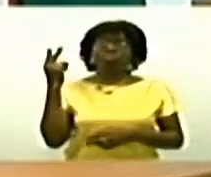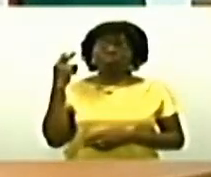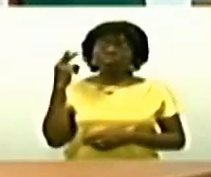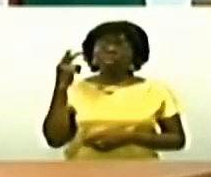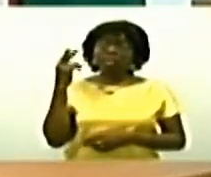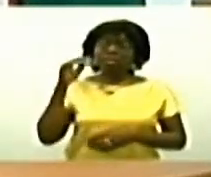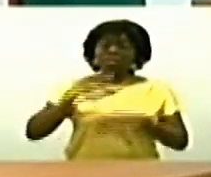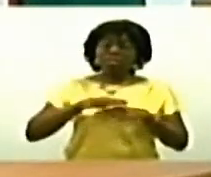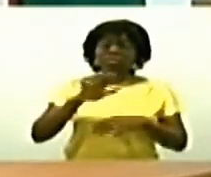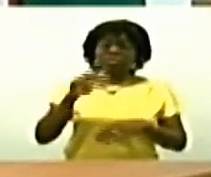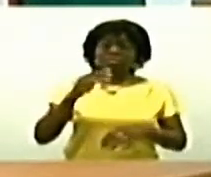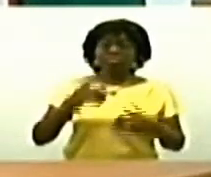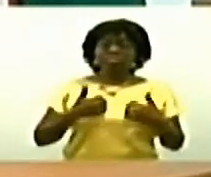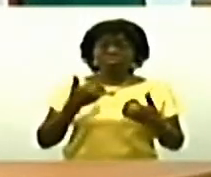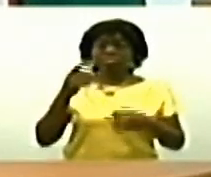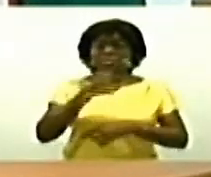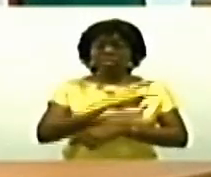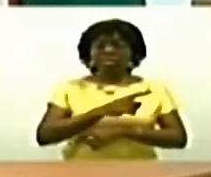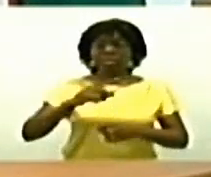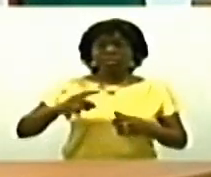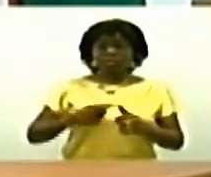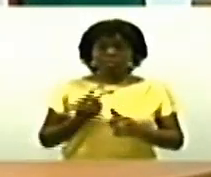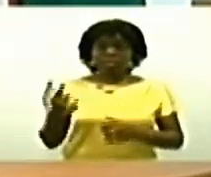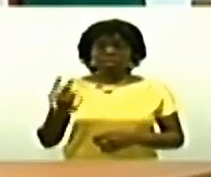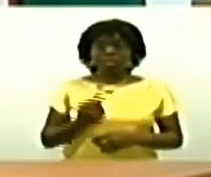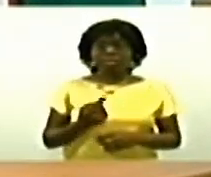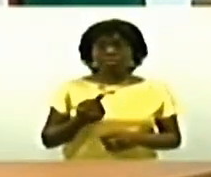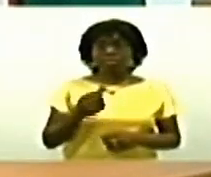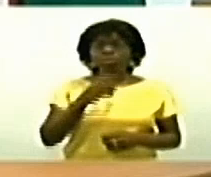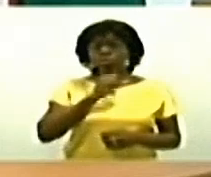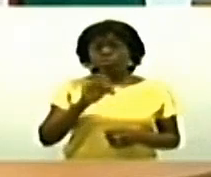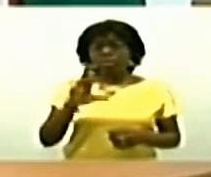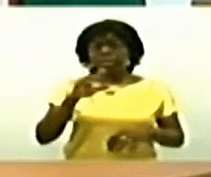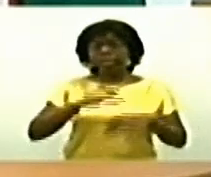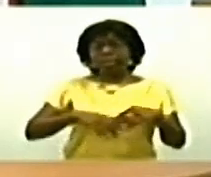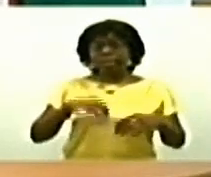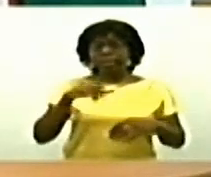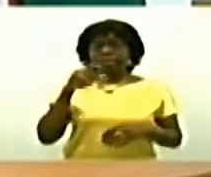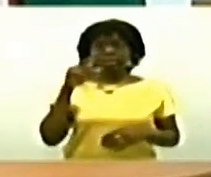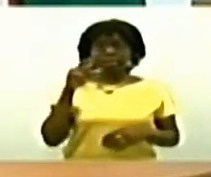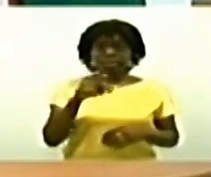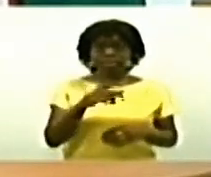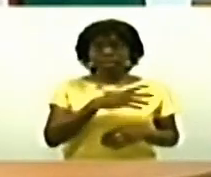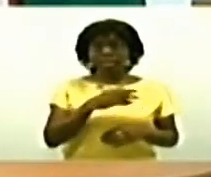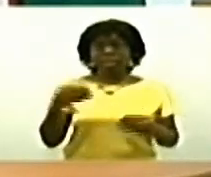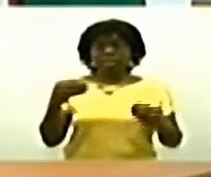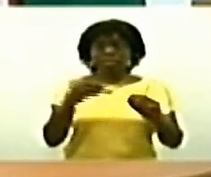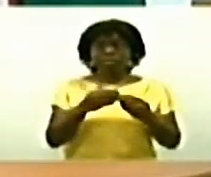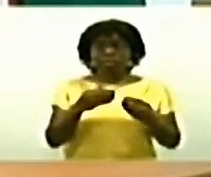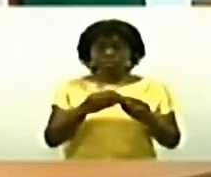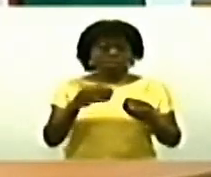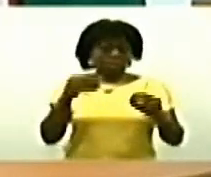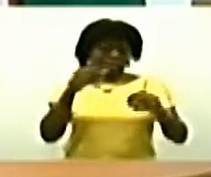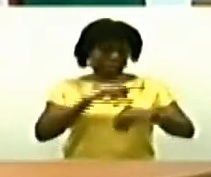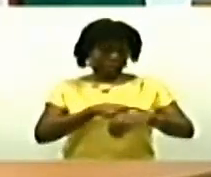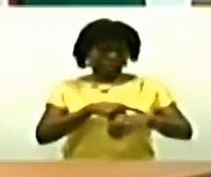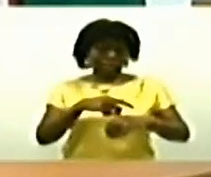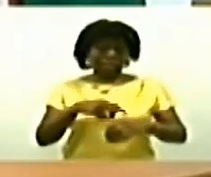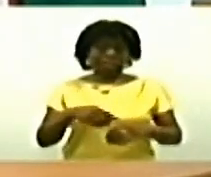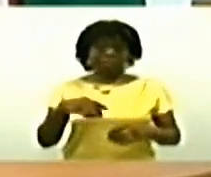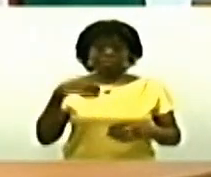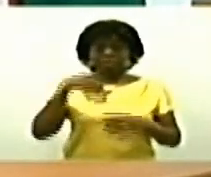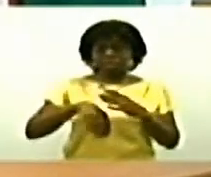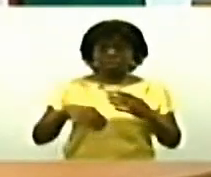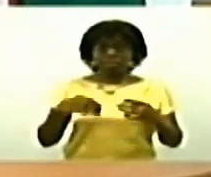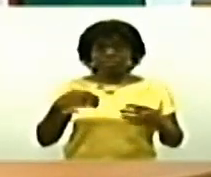I first came here. Somewhat older than you and more, spent more time in the fire, but